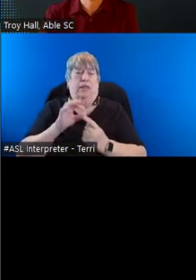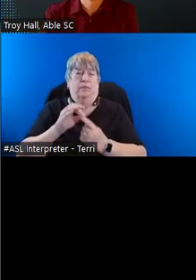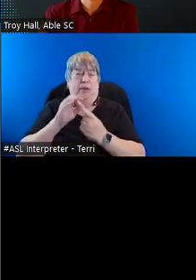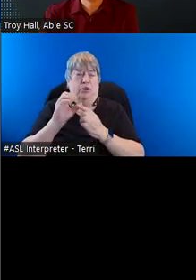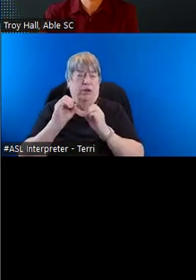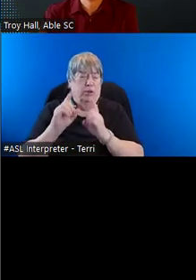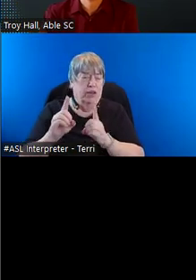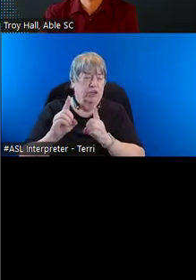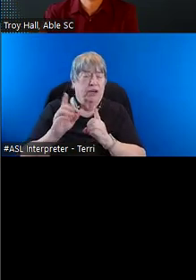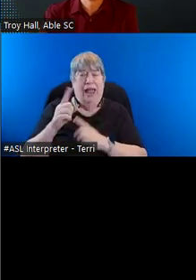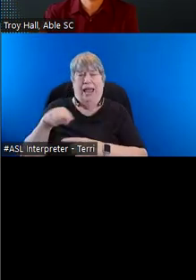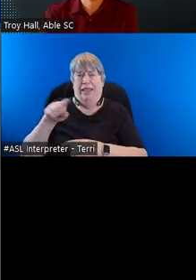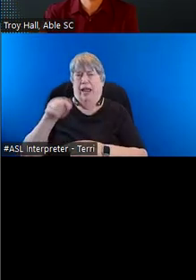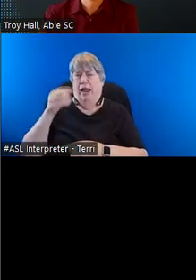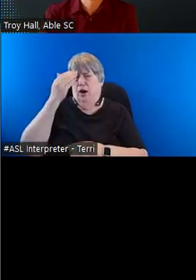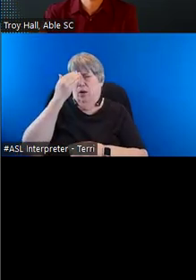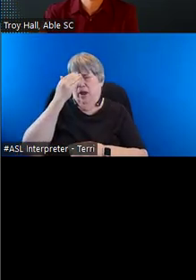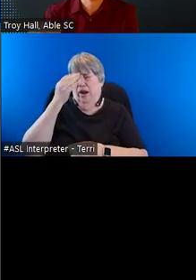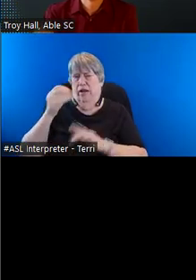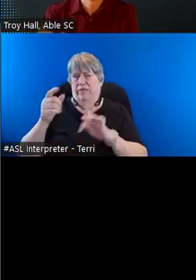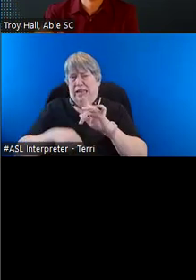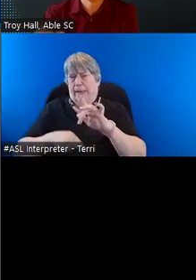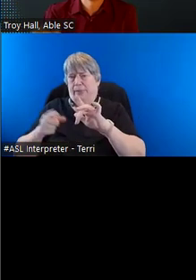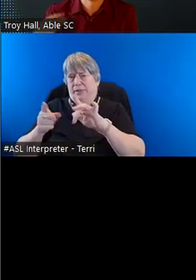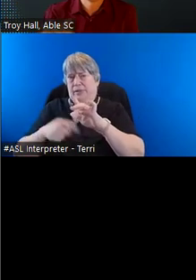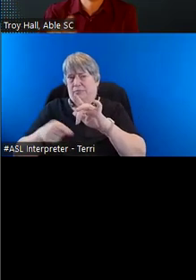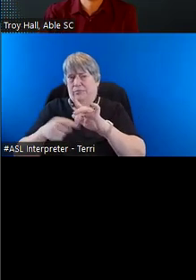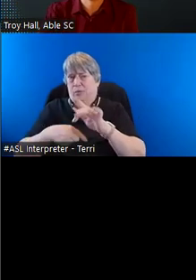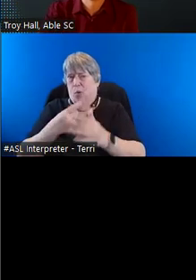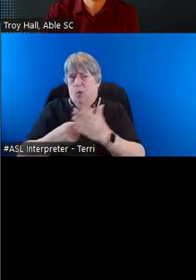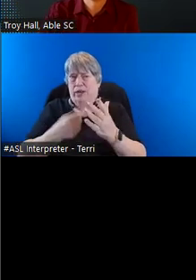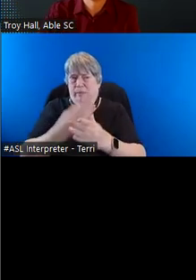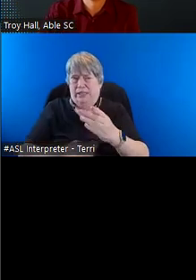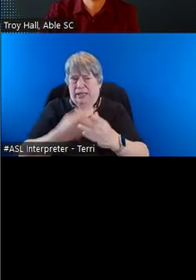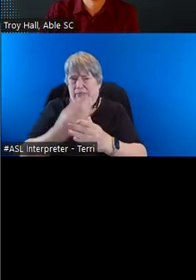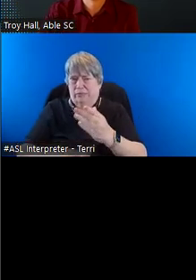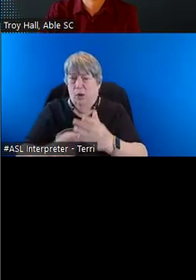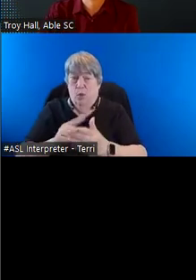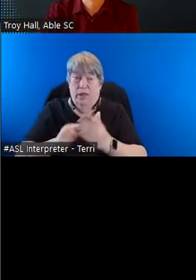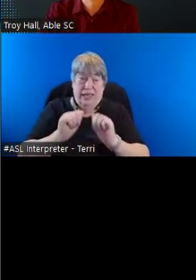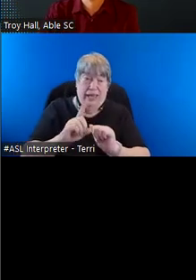aware of the gaps in education, right? They know what services they can and cannot provide that they have to reach out to.